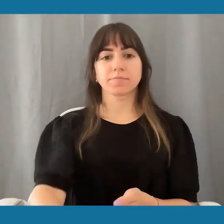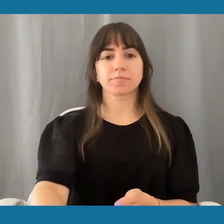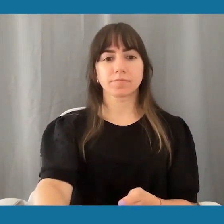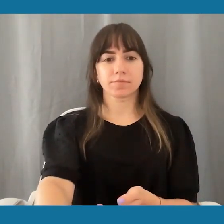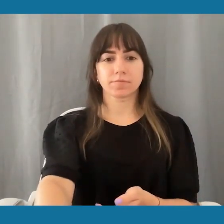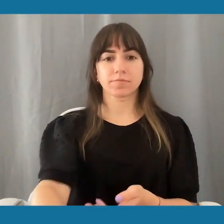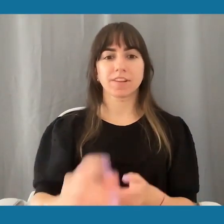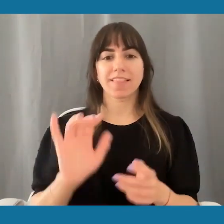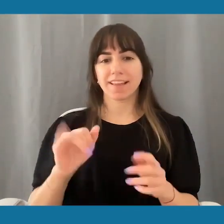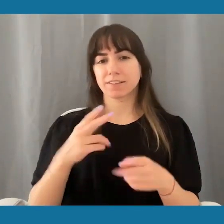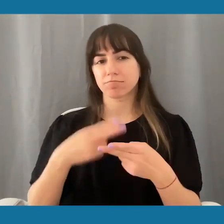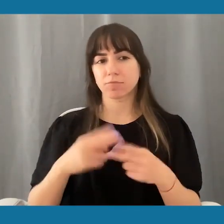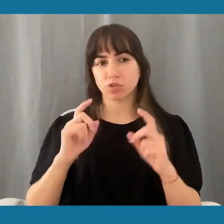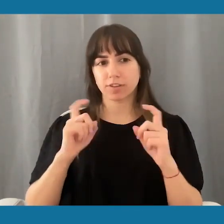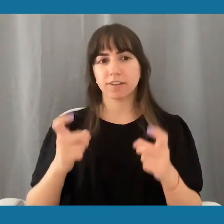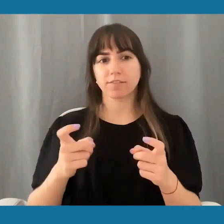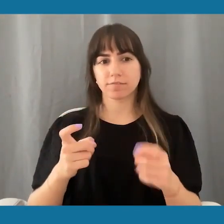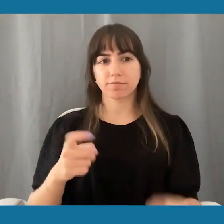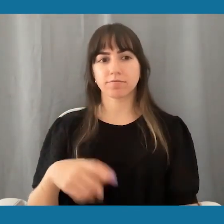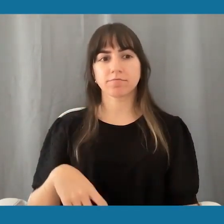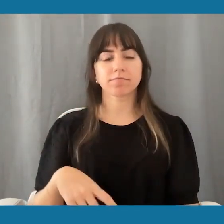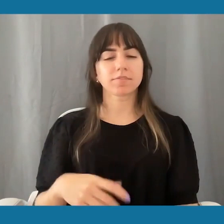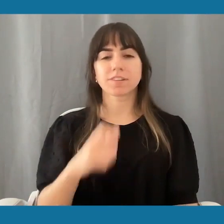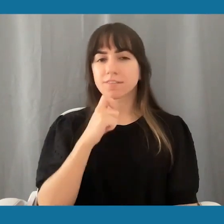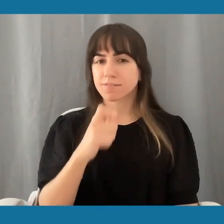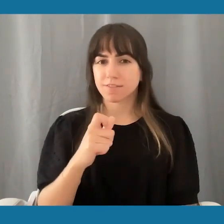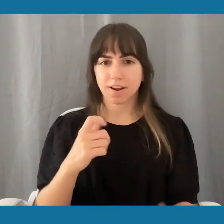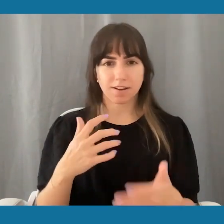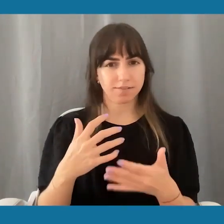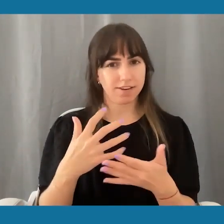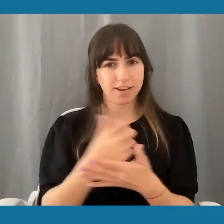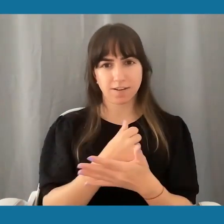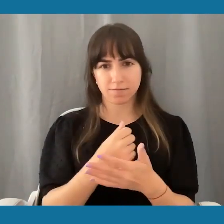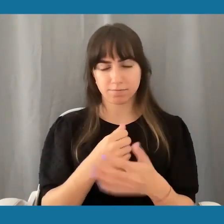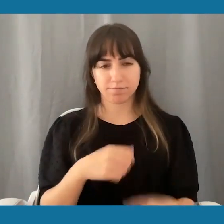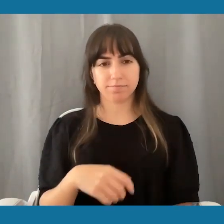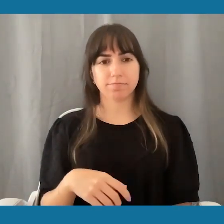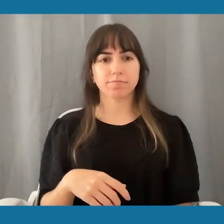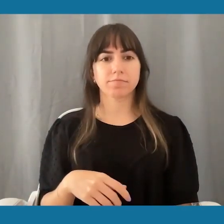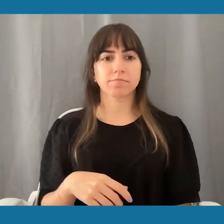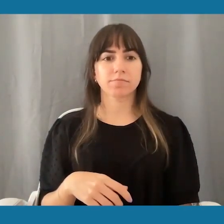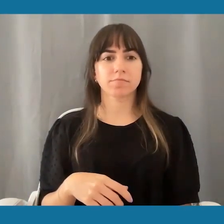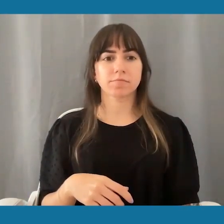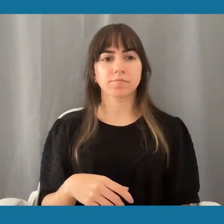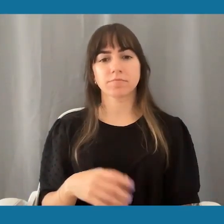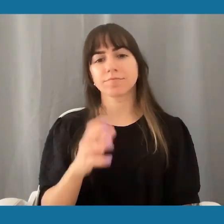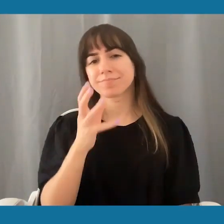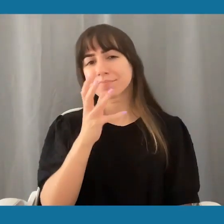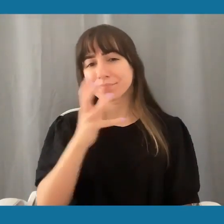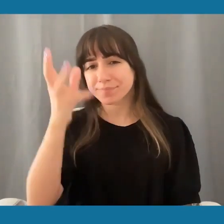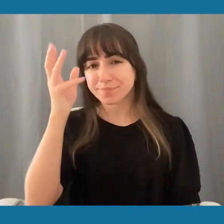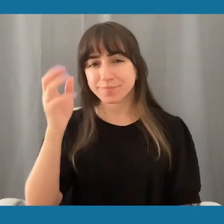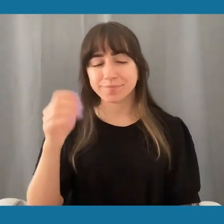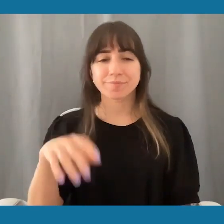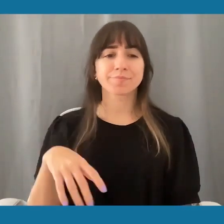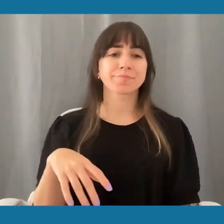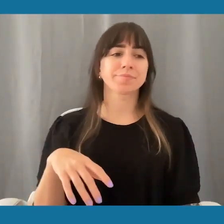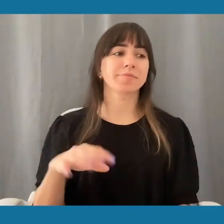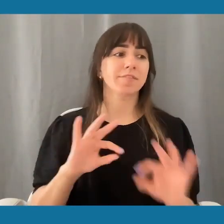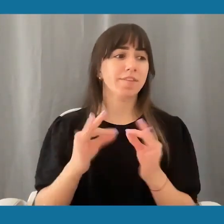grandparents, family members, they want to give you birthday money and they contribute it directly to your Able account, that's not going to count as